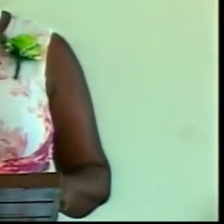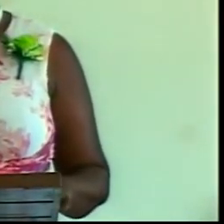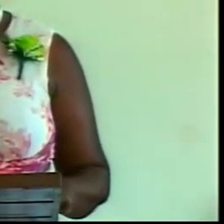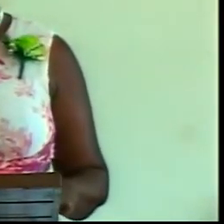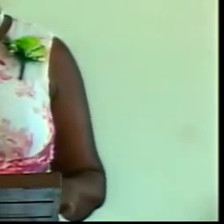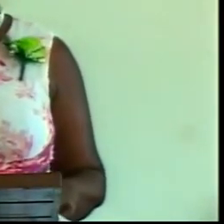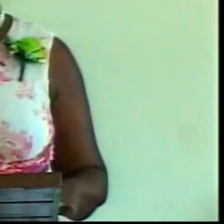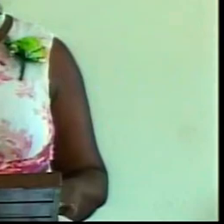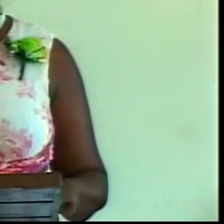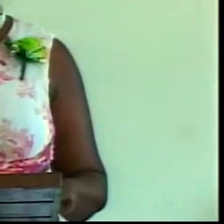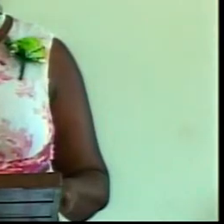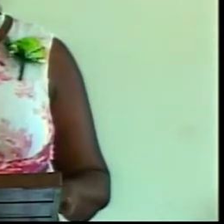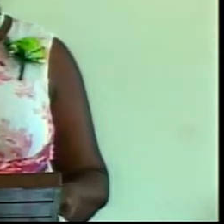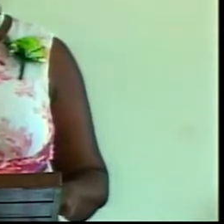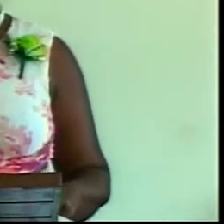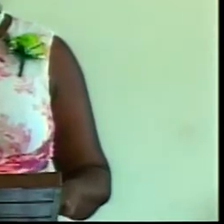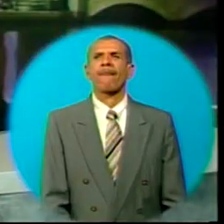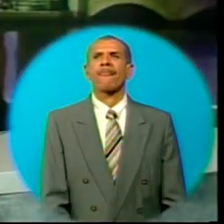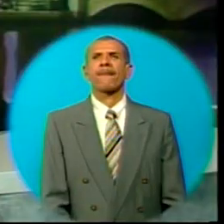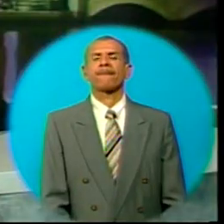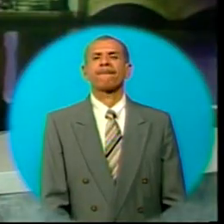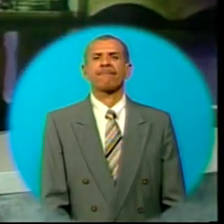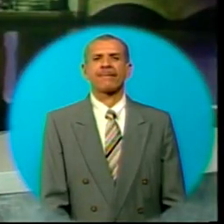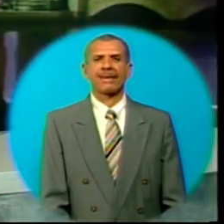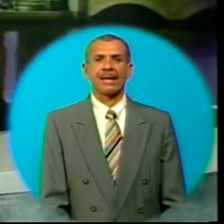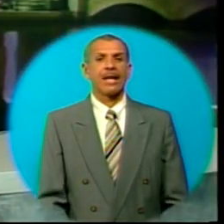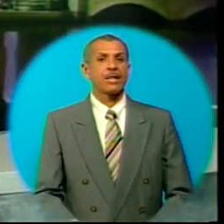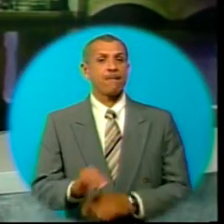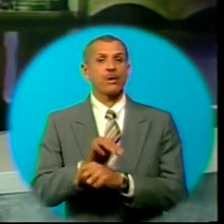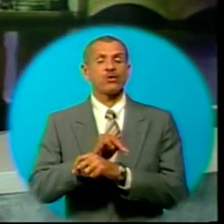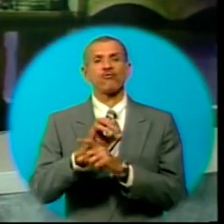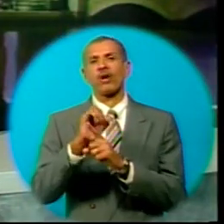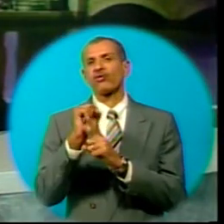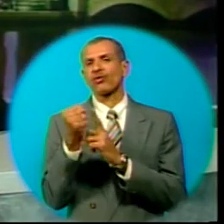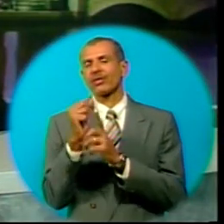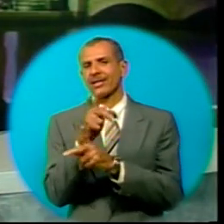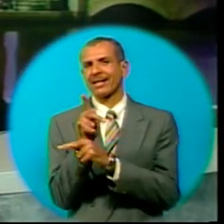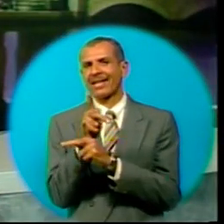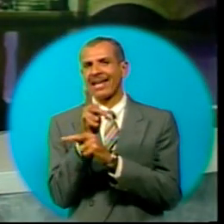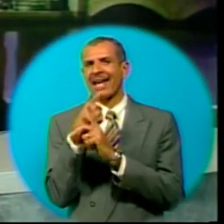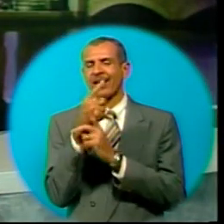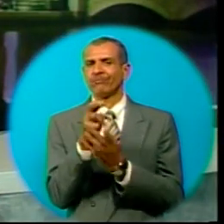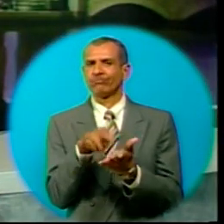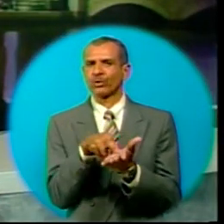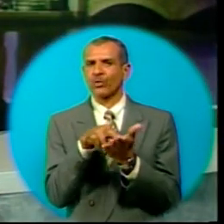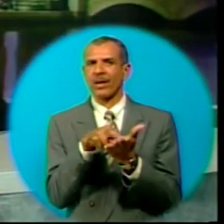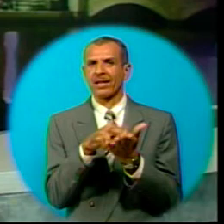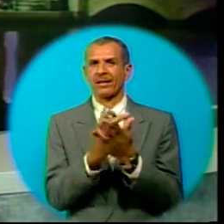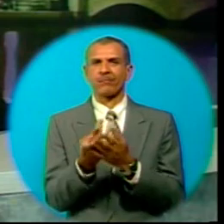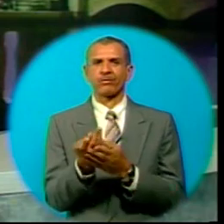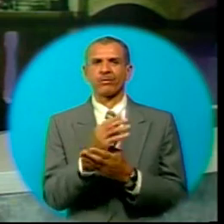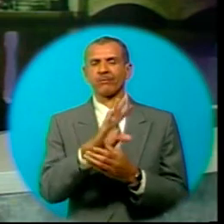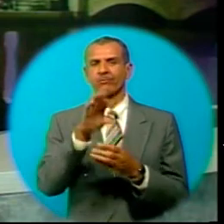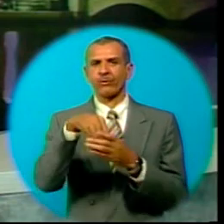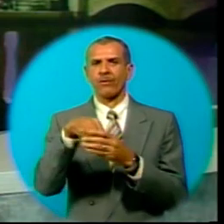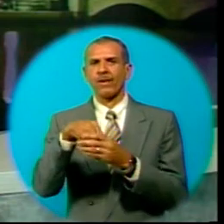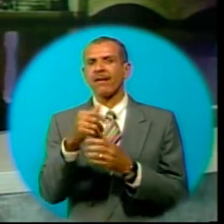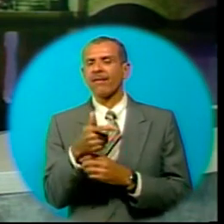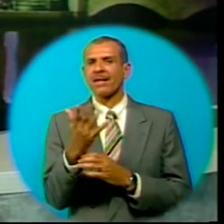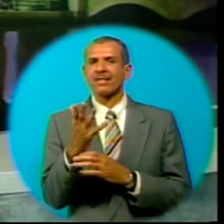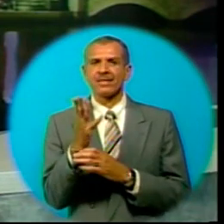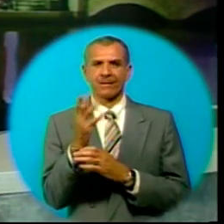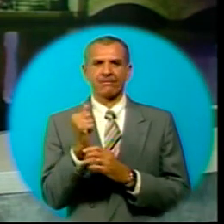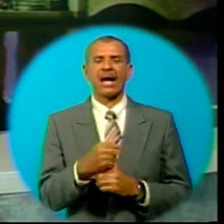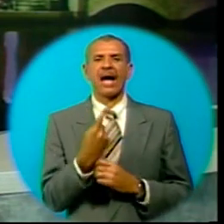being our neighbor's keeper. The Ministry of Social Care has been mandated to put the relevant policies and mechanisms in